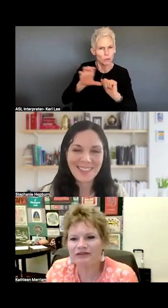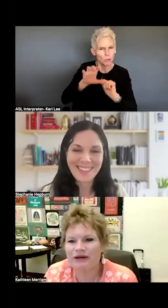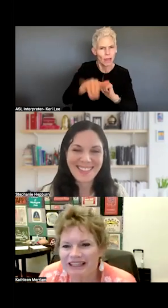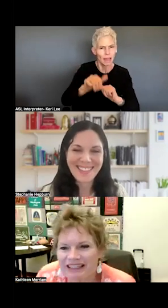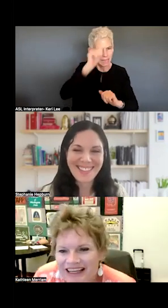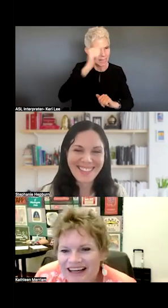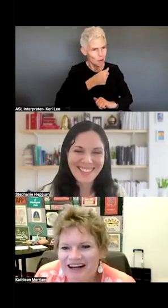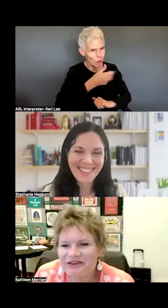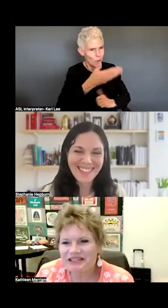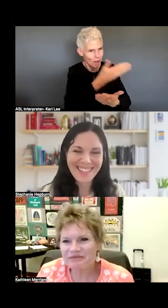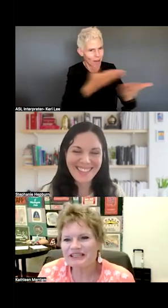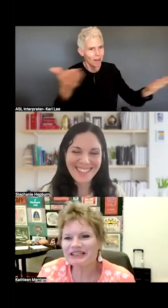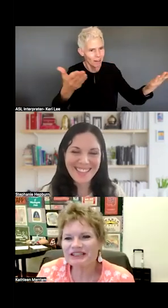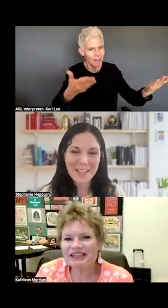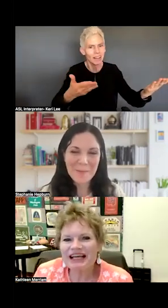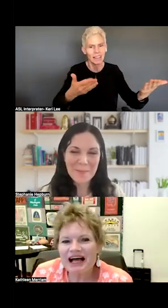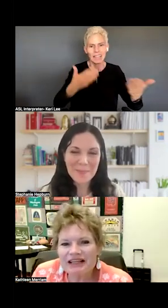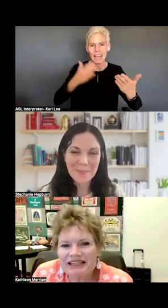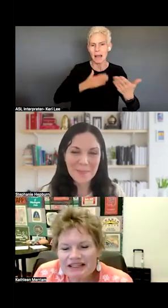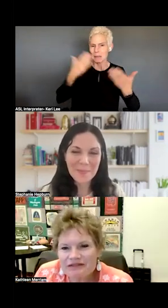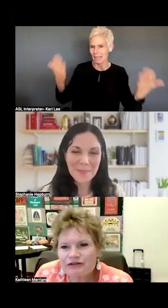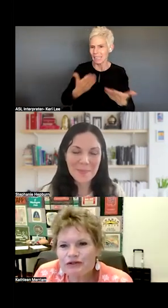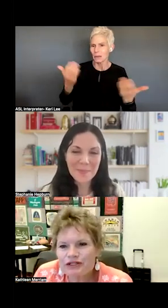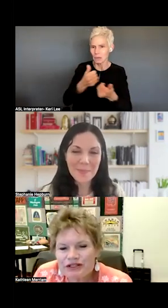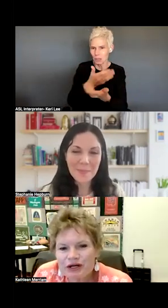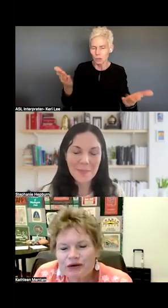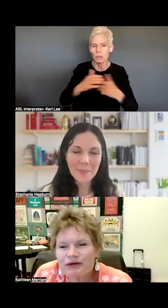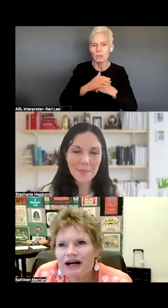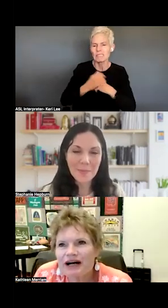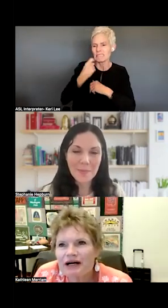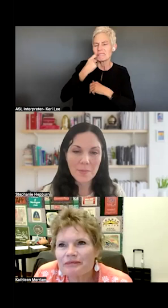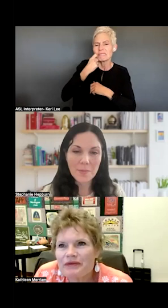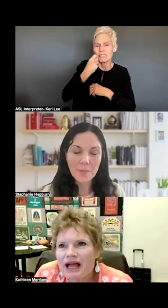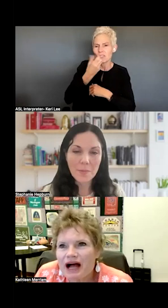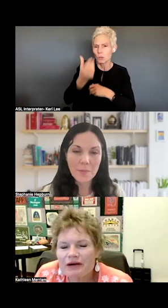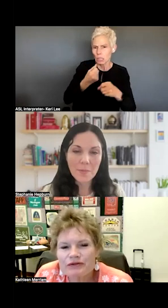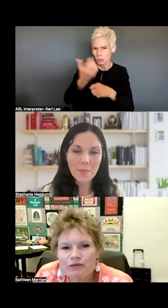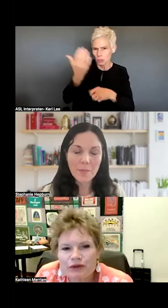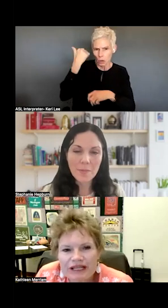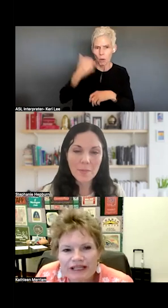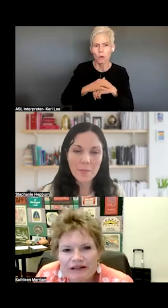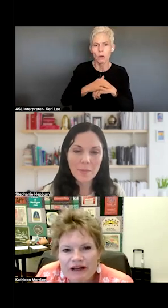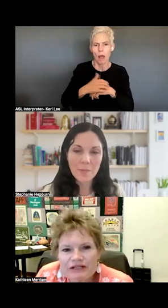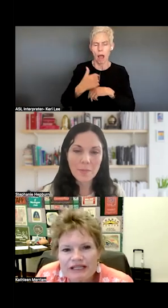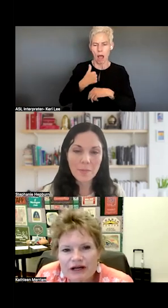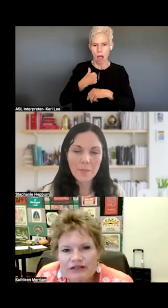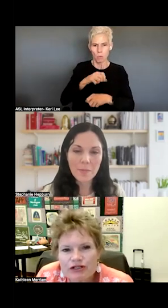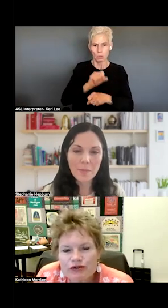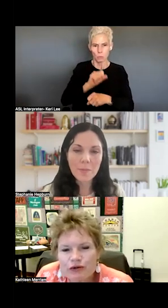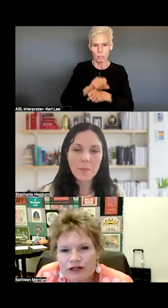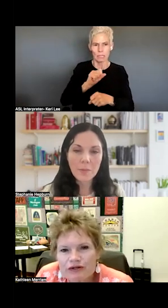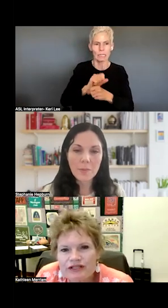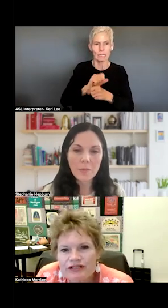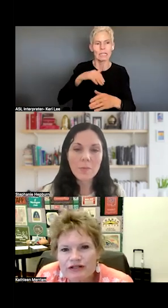aloha, everybody. Great to be here. Yes, a few years ago, I was working at Fountain House